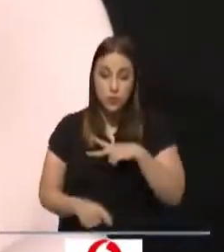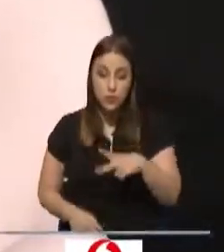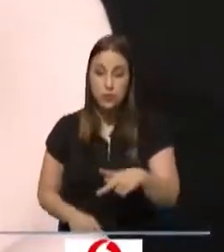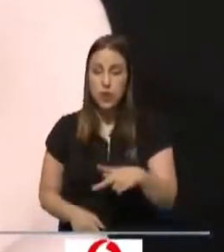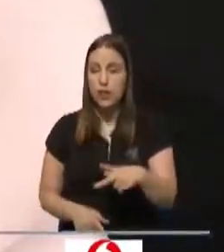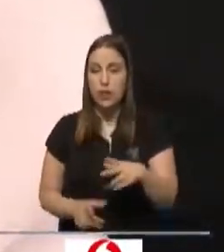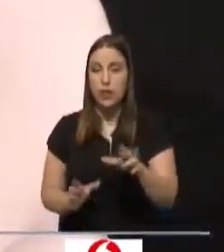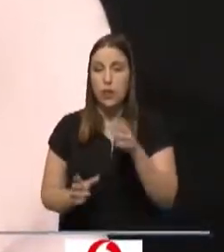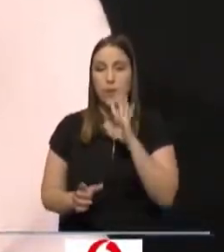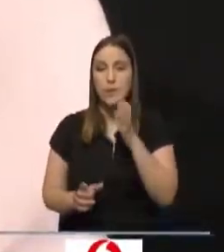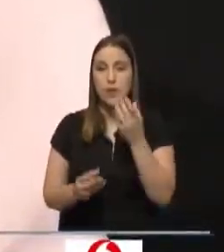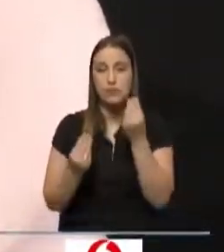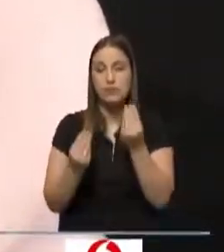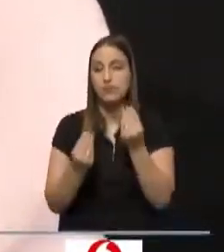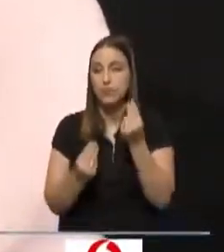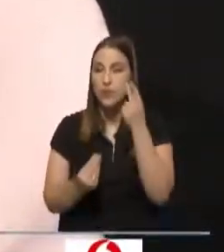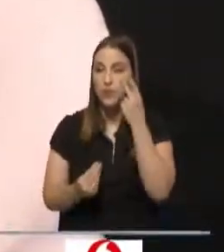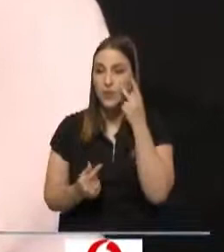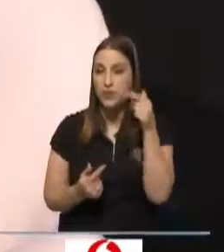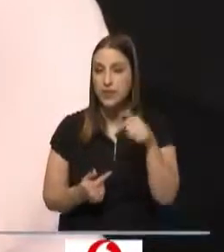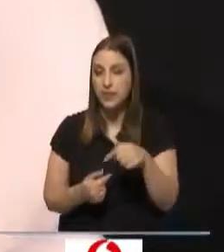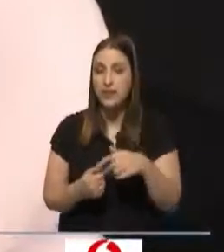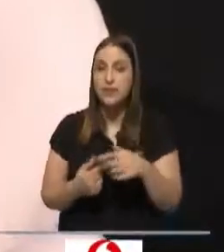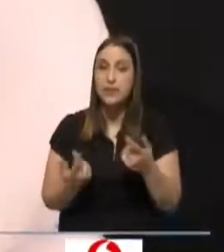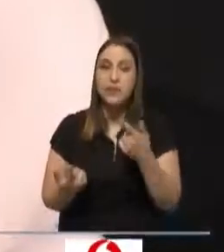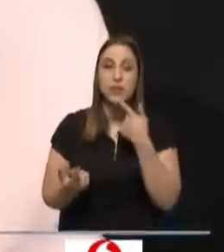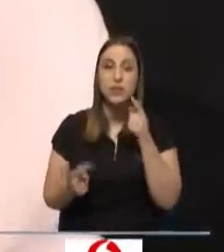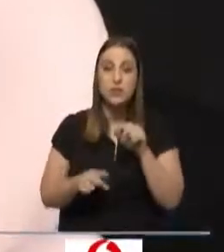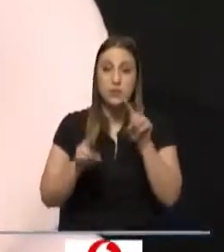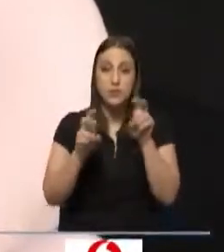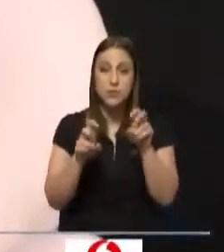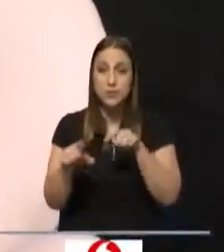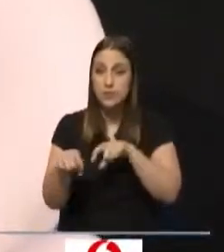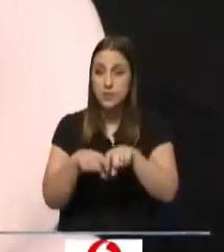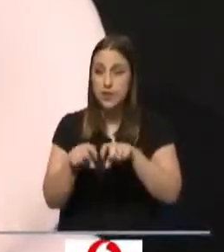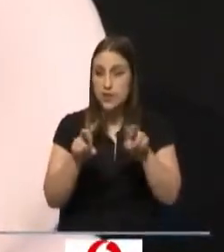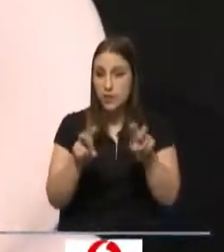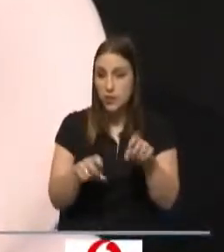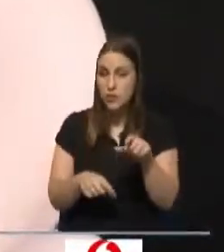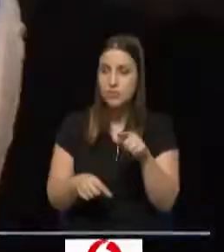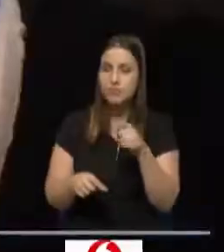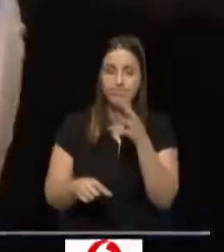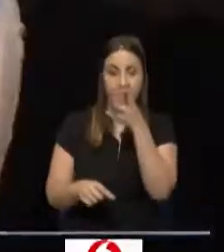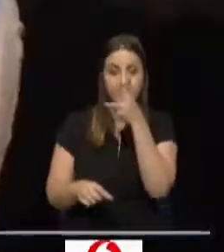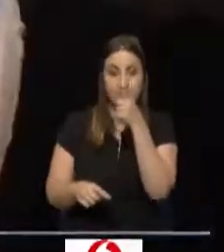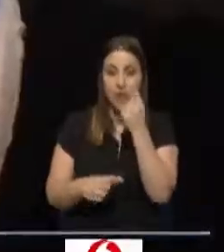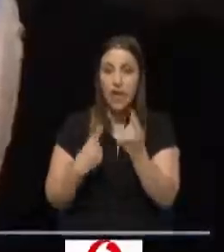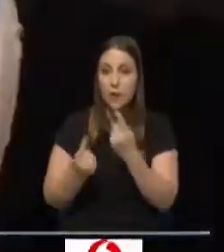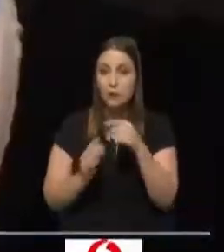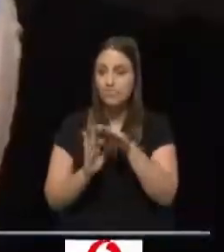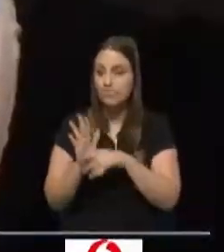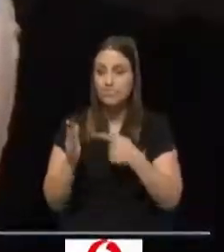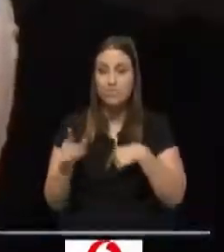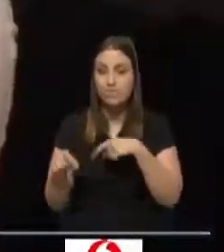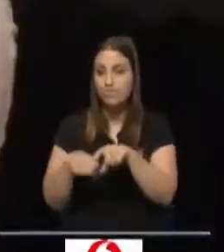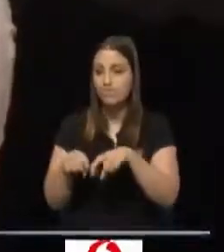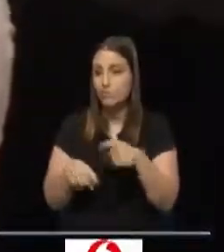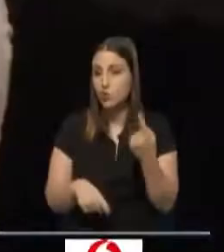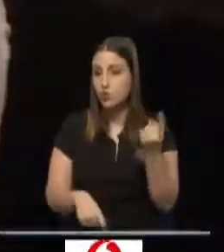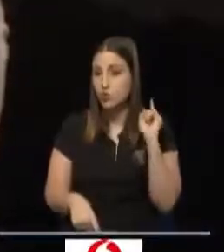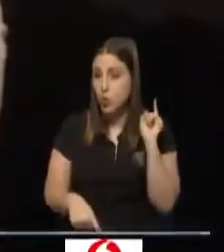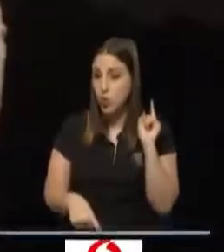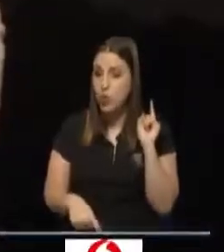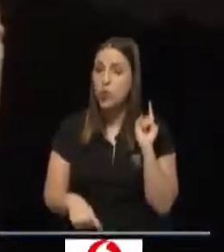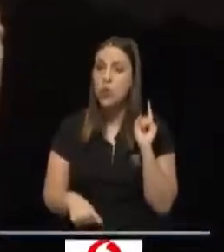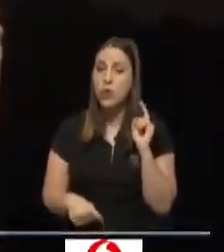lovely place. And so, once again, going back to competitiveness, in some matters, we're not